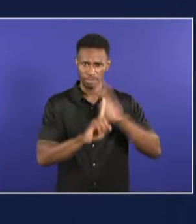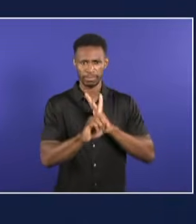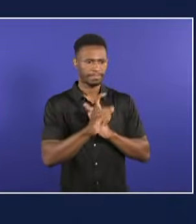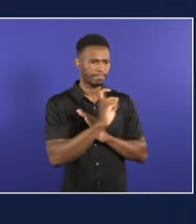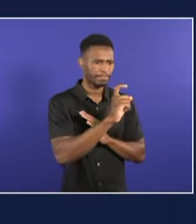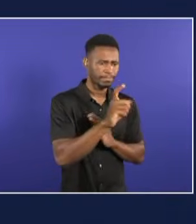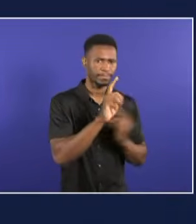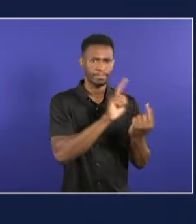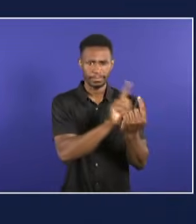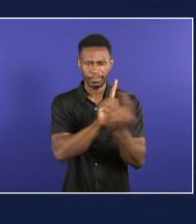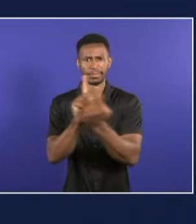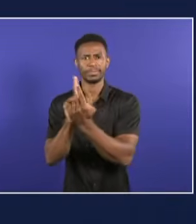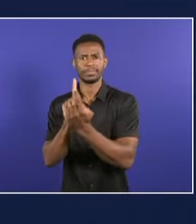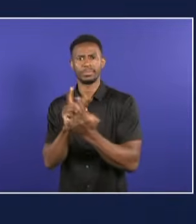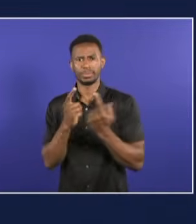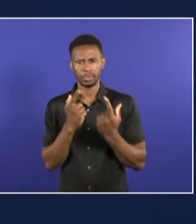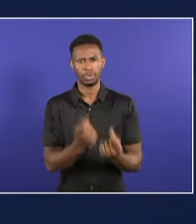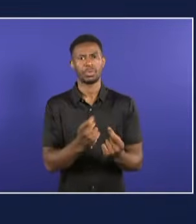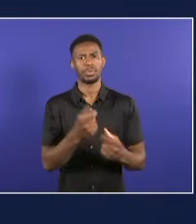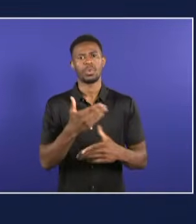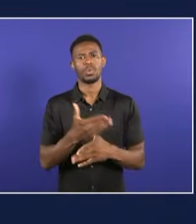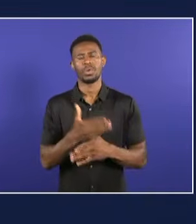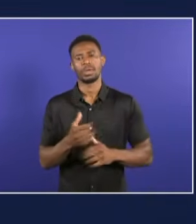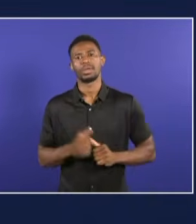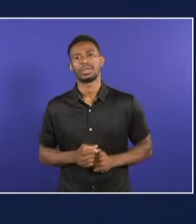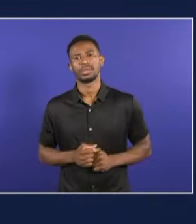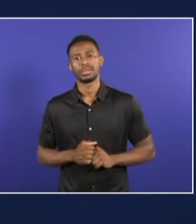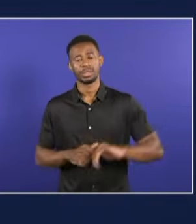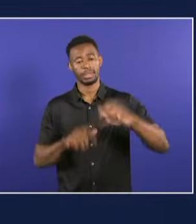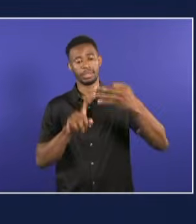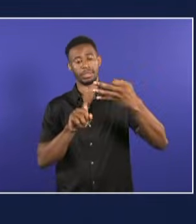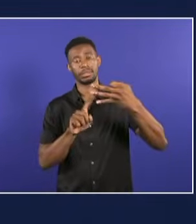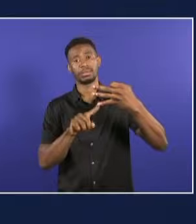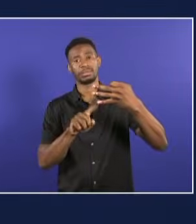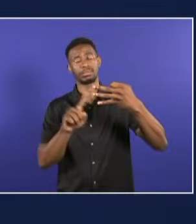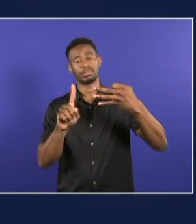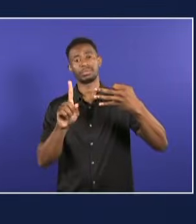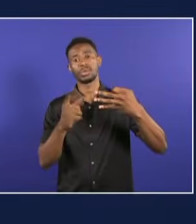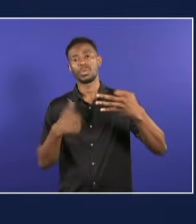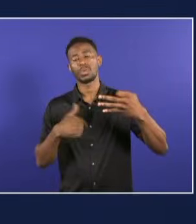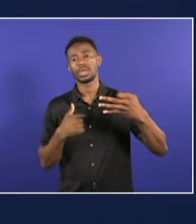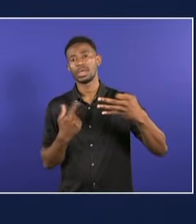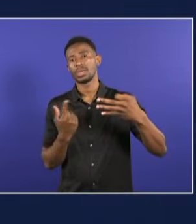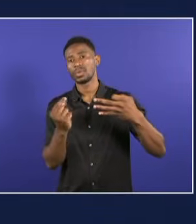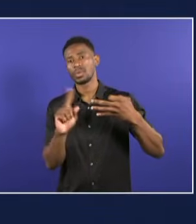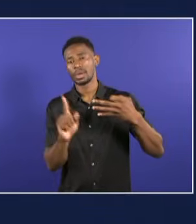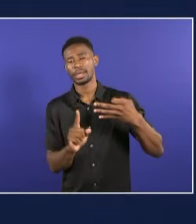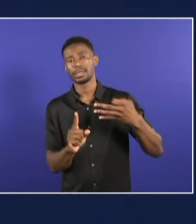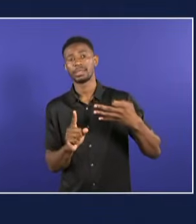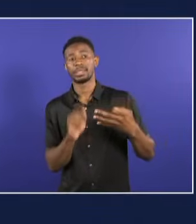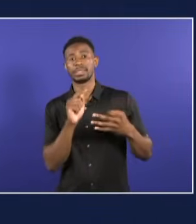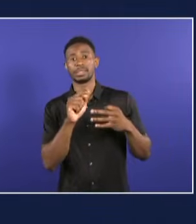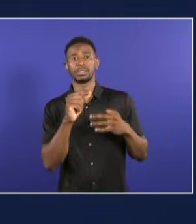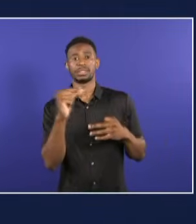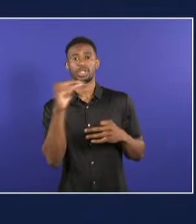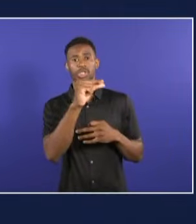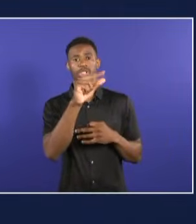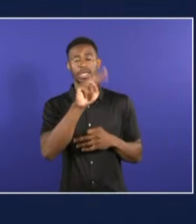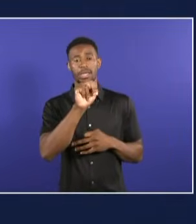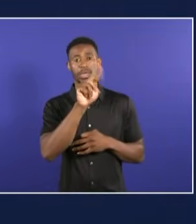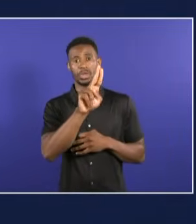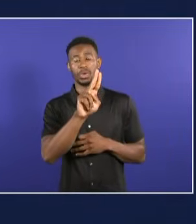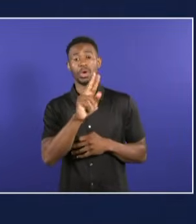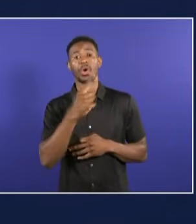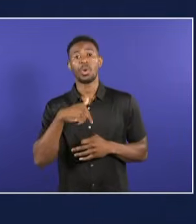we must be a strong and principled partner in the national government. Now, we know that the government of